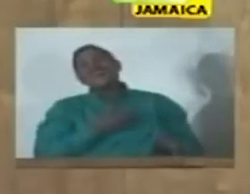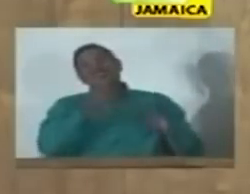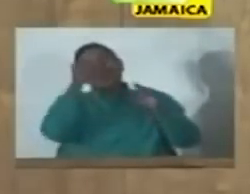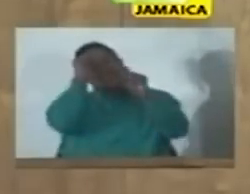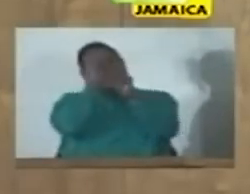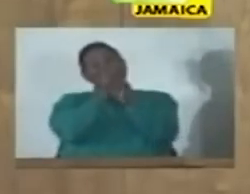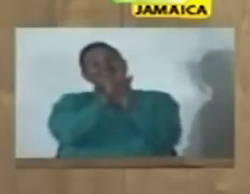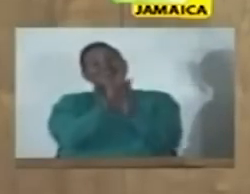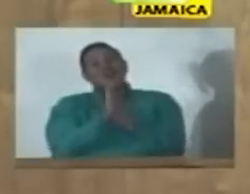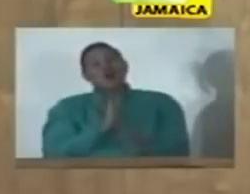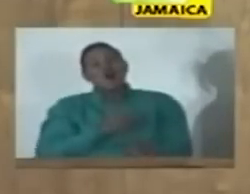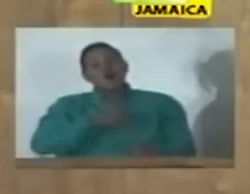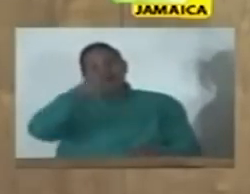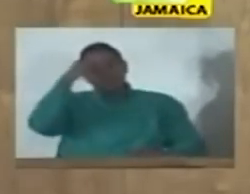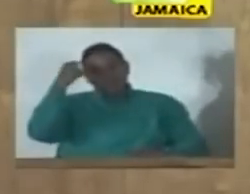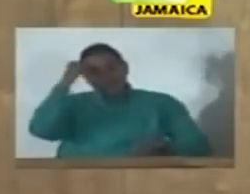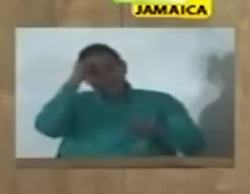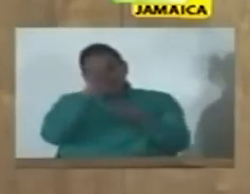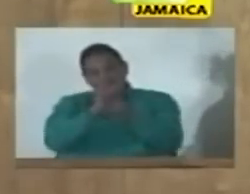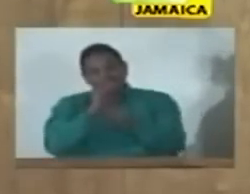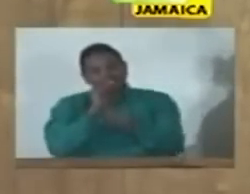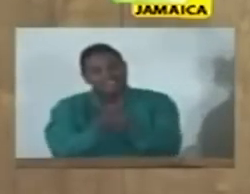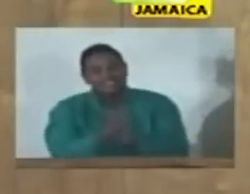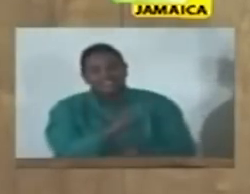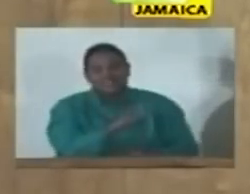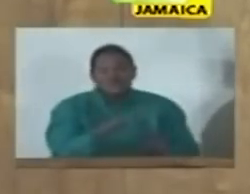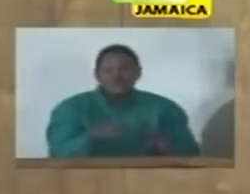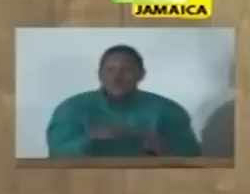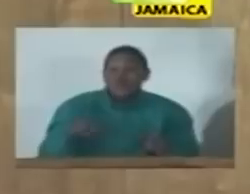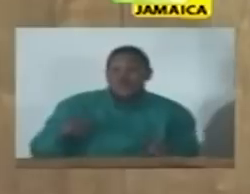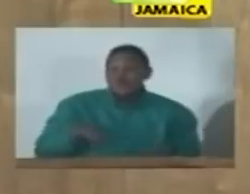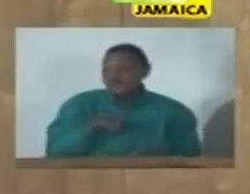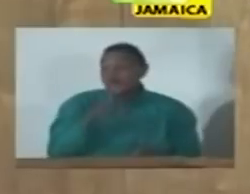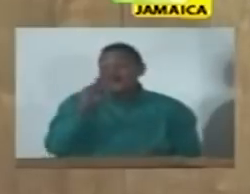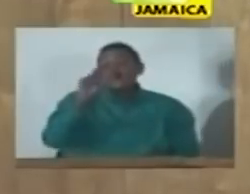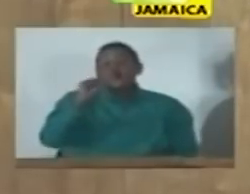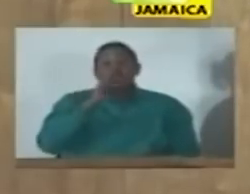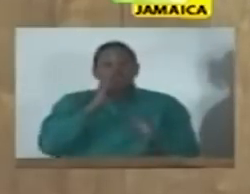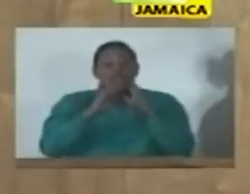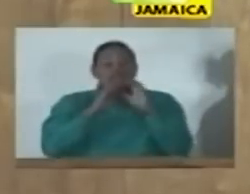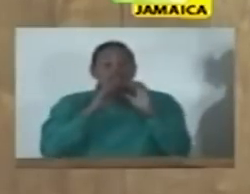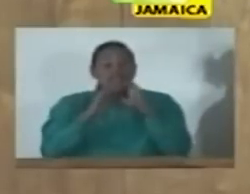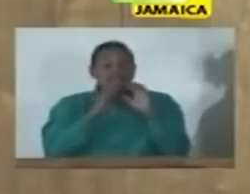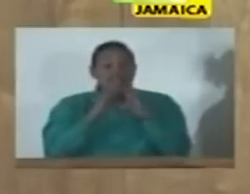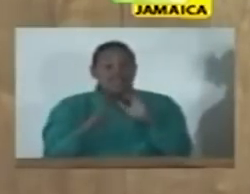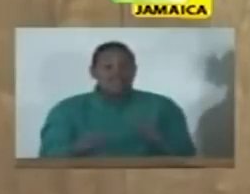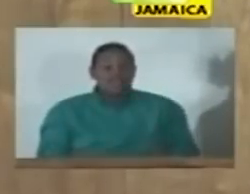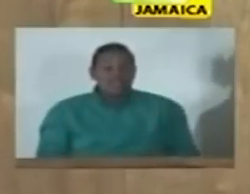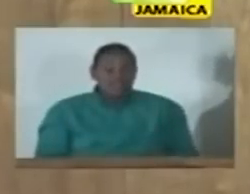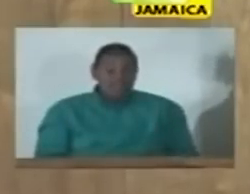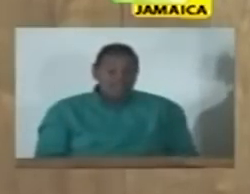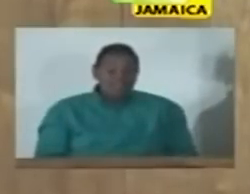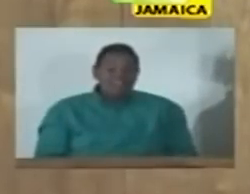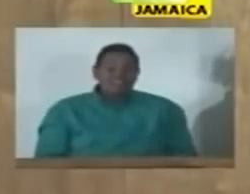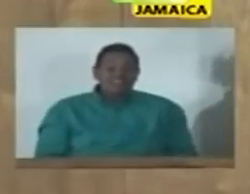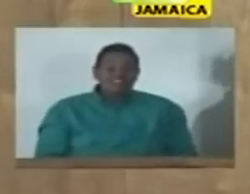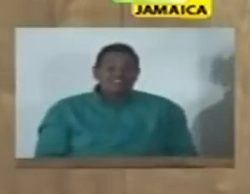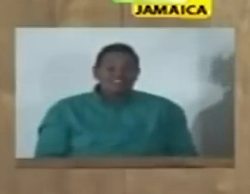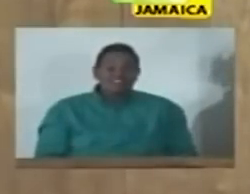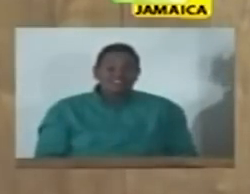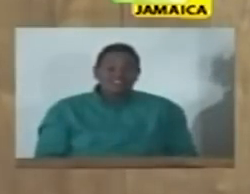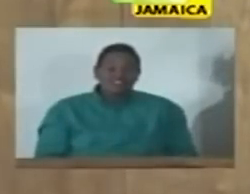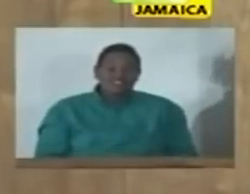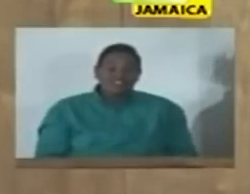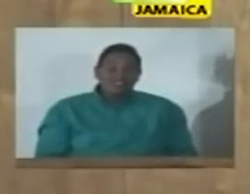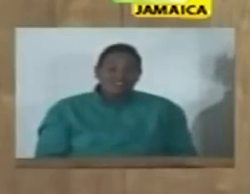our black brothers. When we fly, when the U.S. Embassy fly a pride flag, when the U.S. Embassy